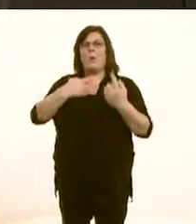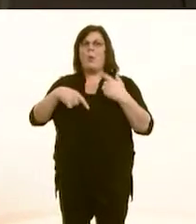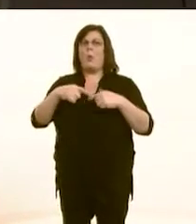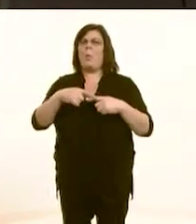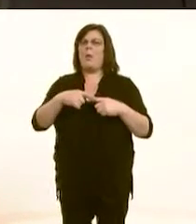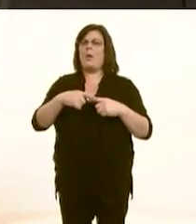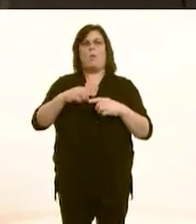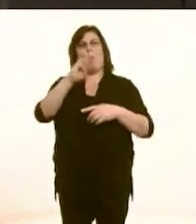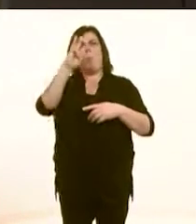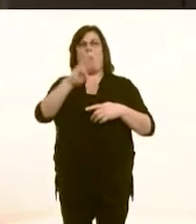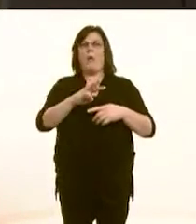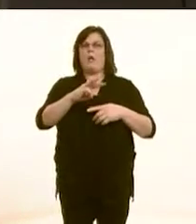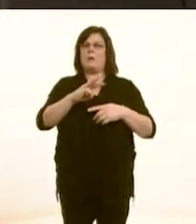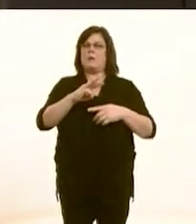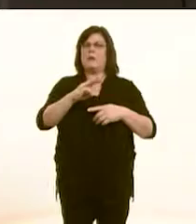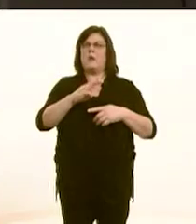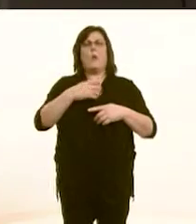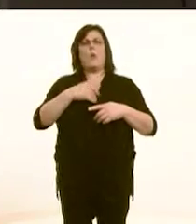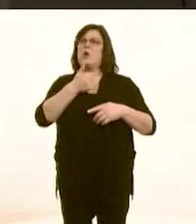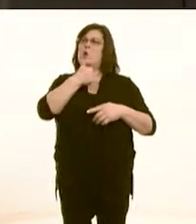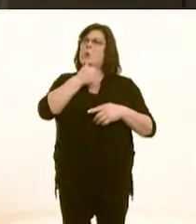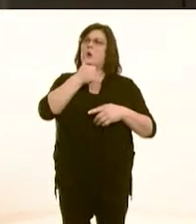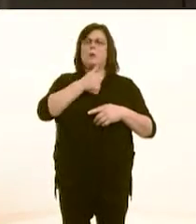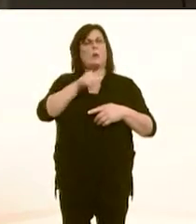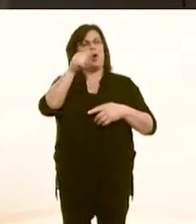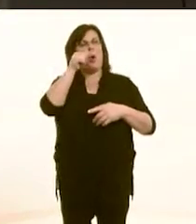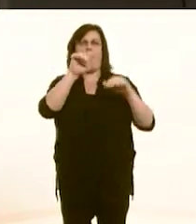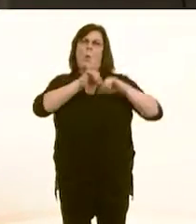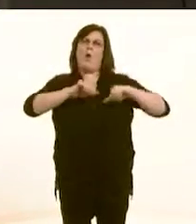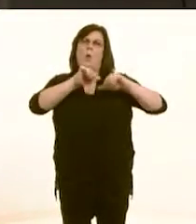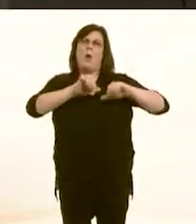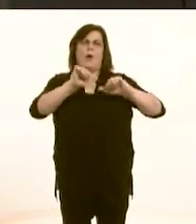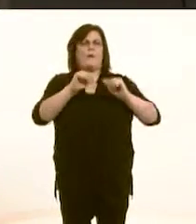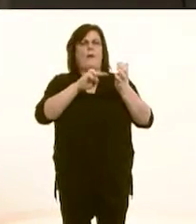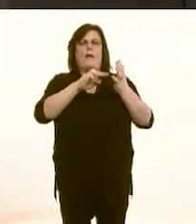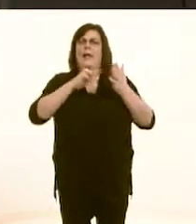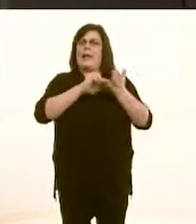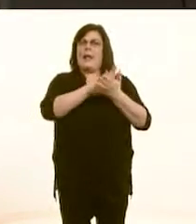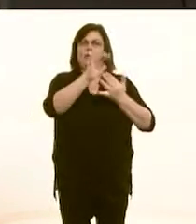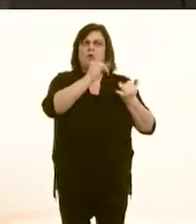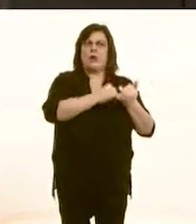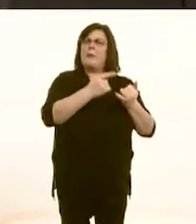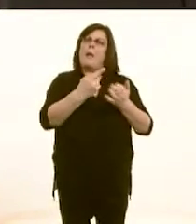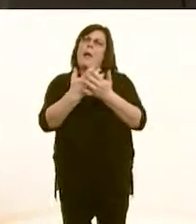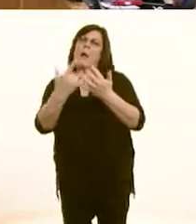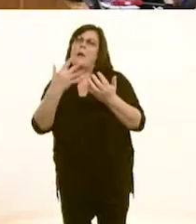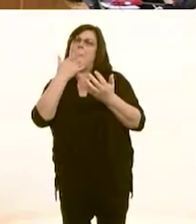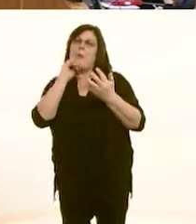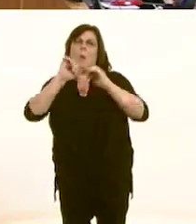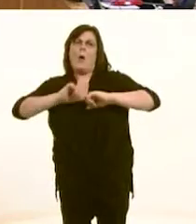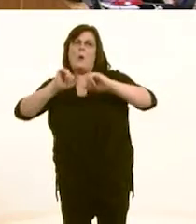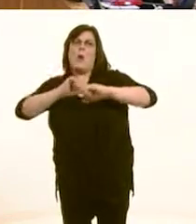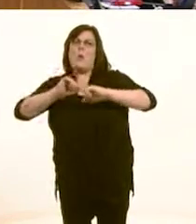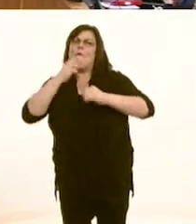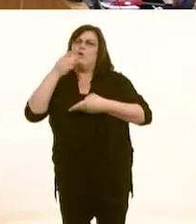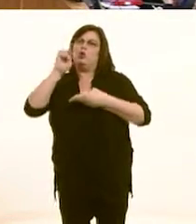to sitting on NHS waiting lists, but could you tell me just how many thousands of Welsh people are on a waiting list for an affordable home? Well, let me